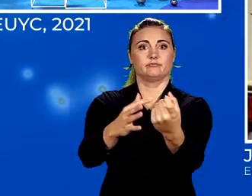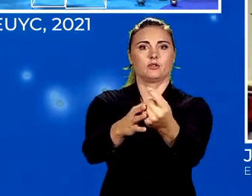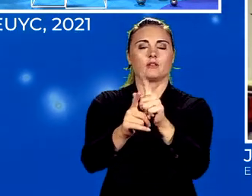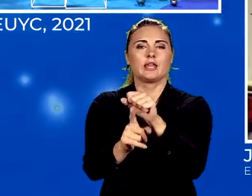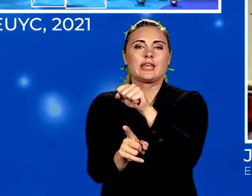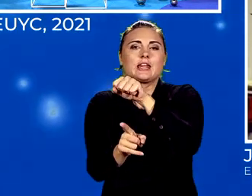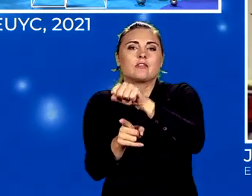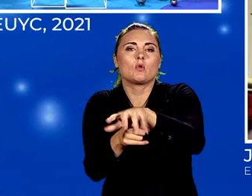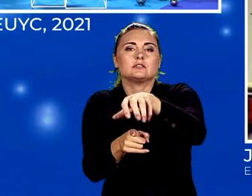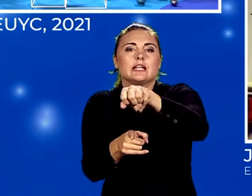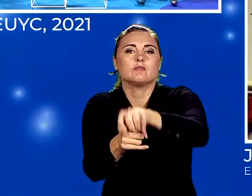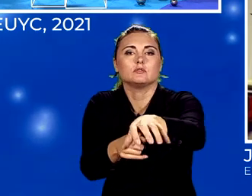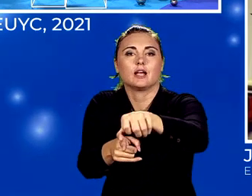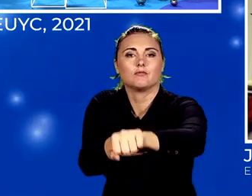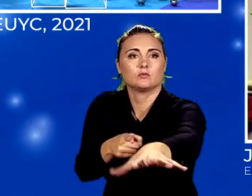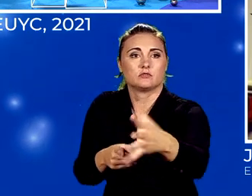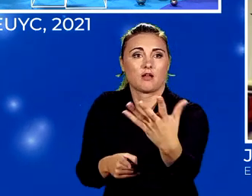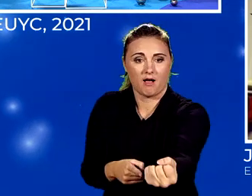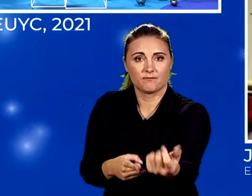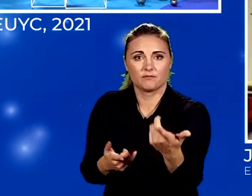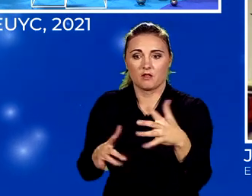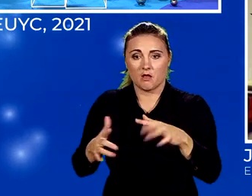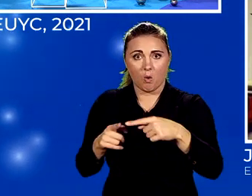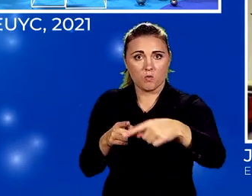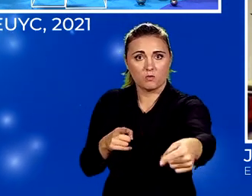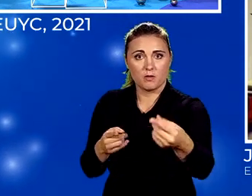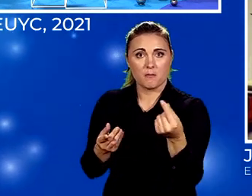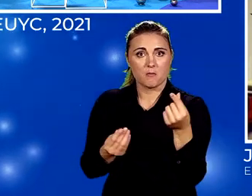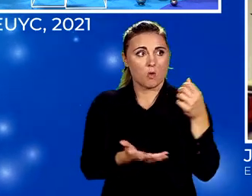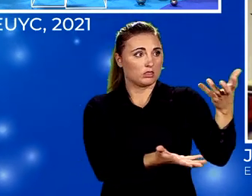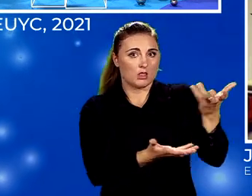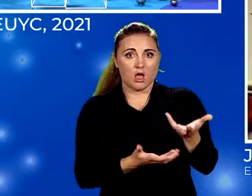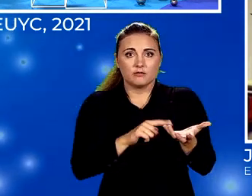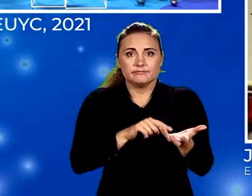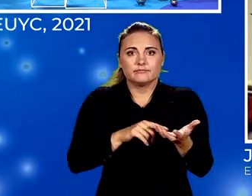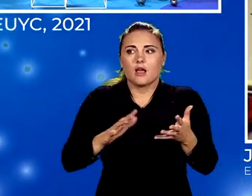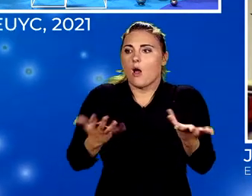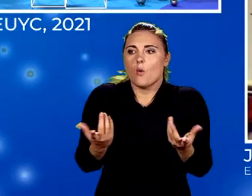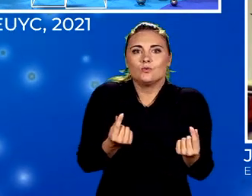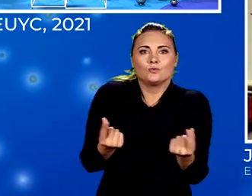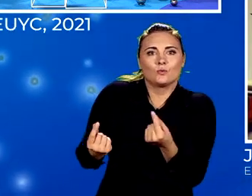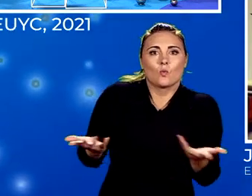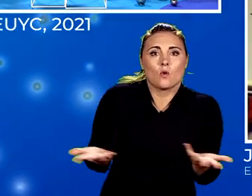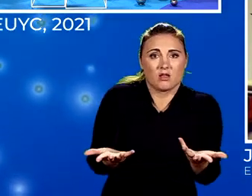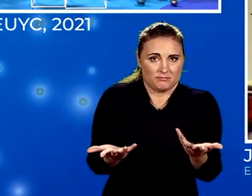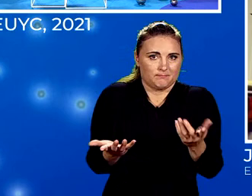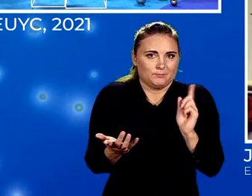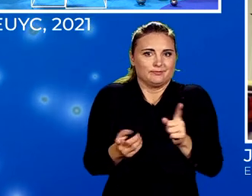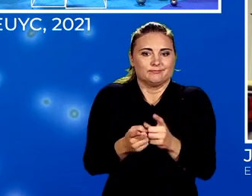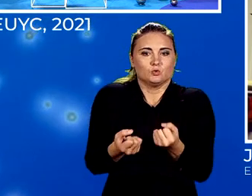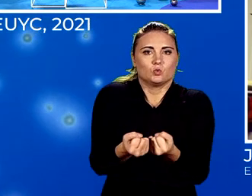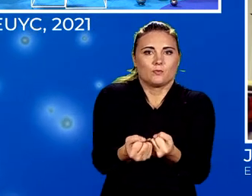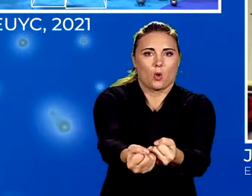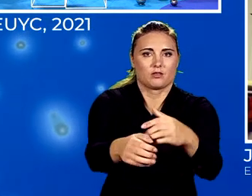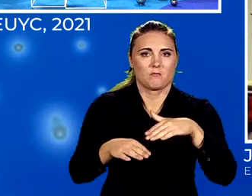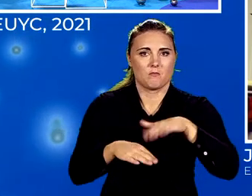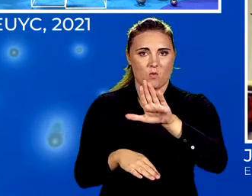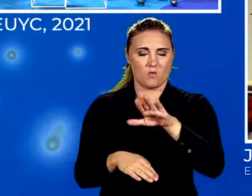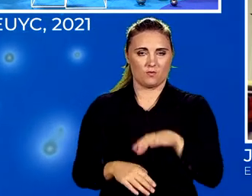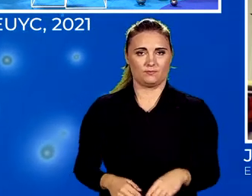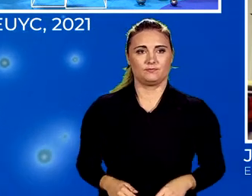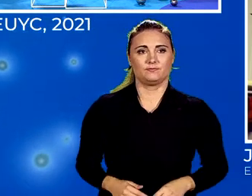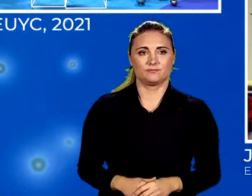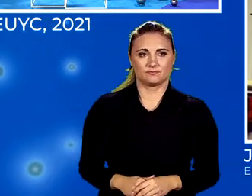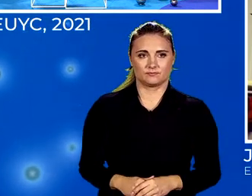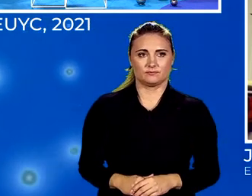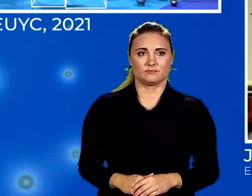generation, is going to be the one ultimately to pay for all of this. Yet there hasn't been that good consultation in that.